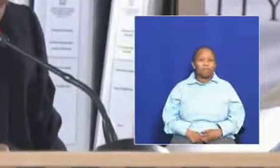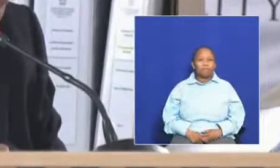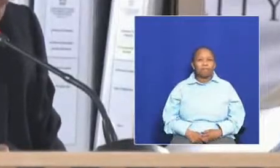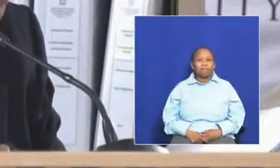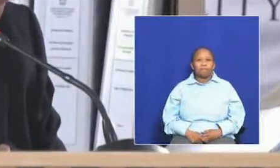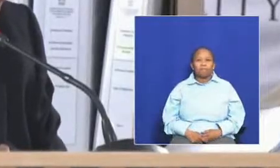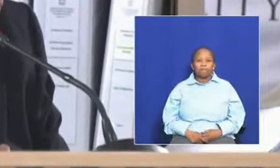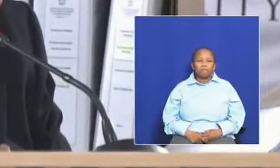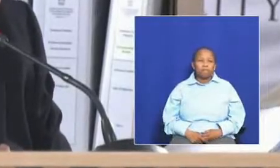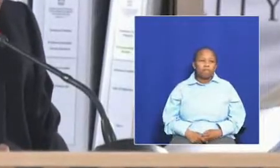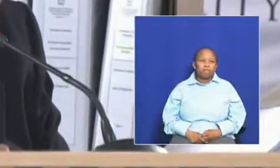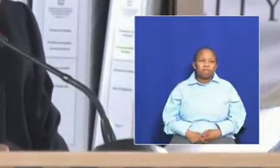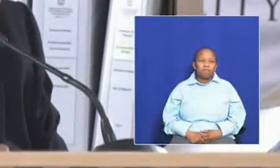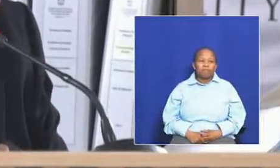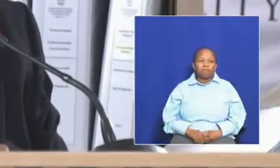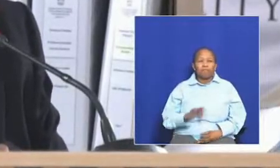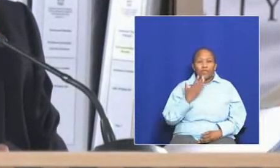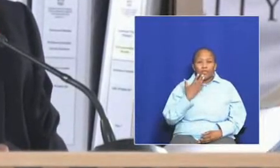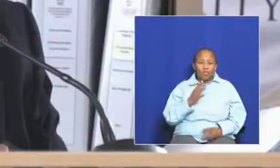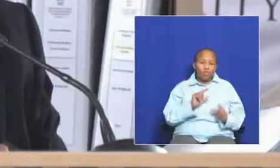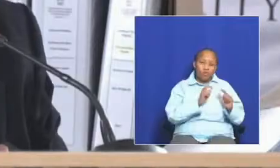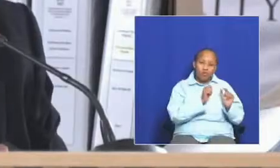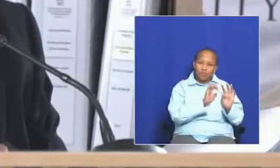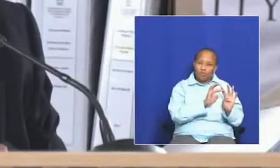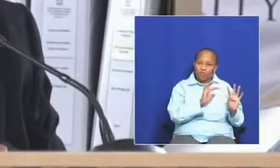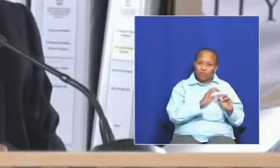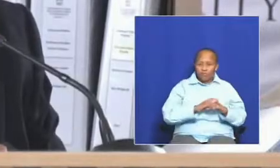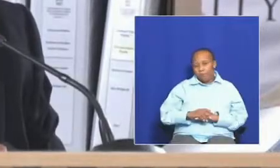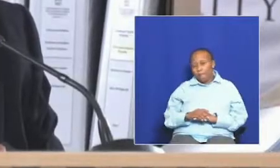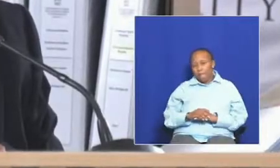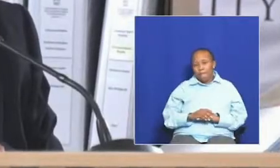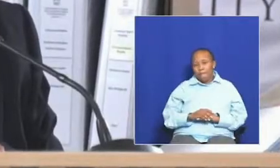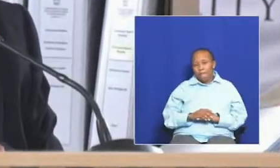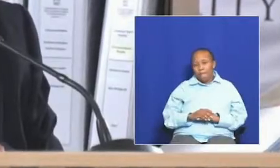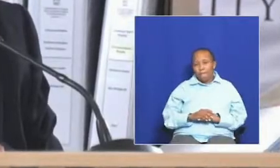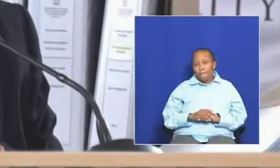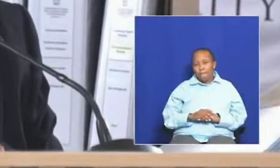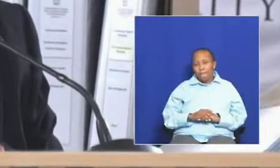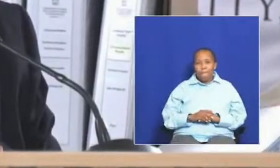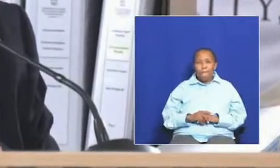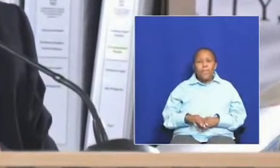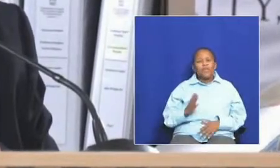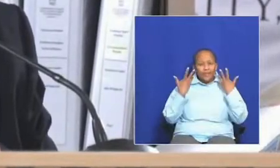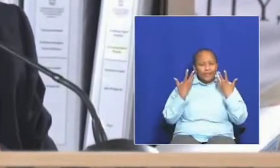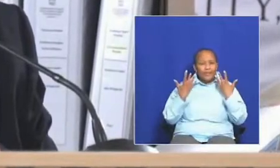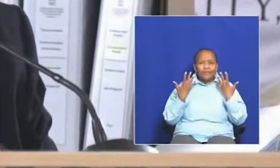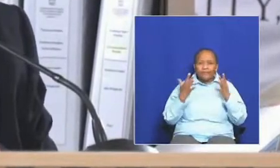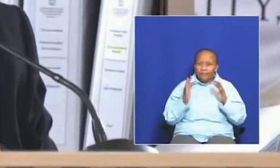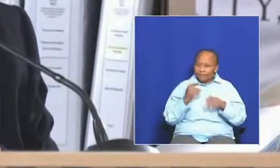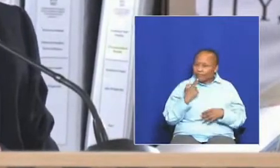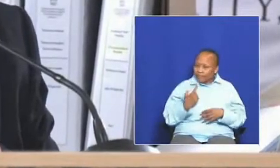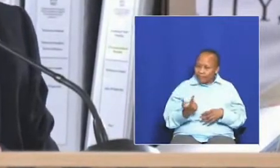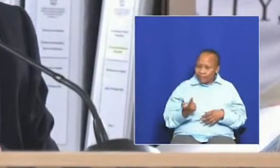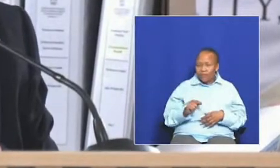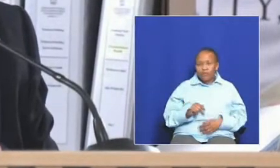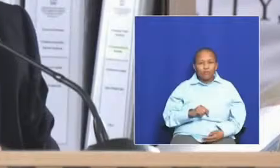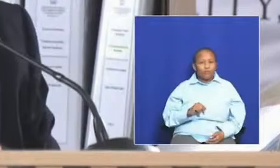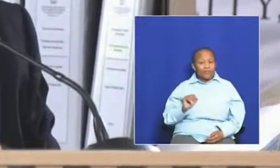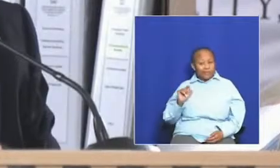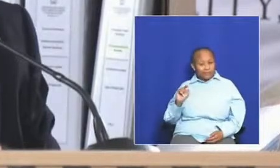you concluded that Mr. Msibi would have an interest in these proof of